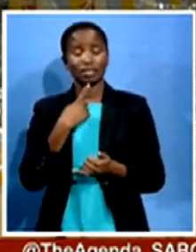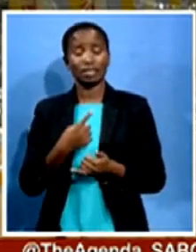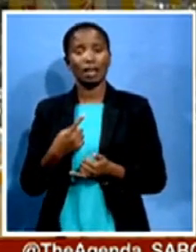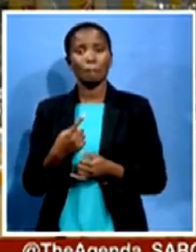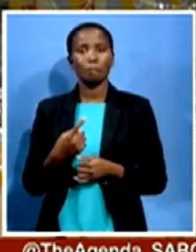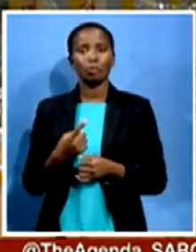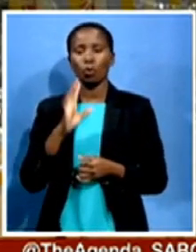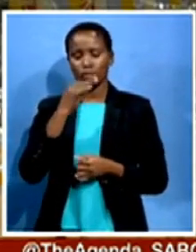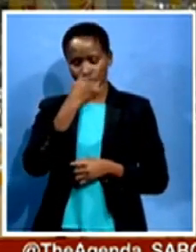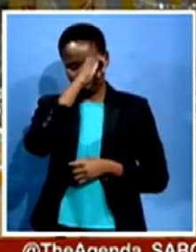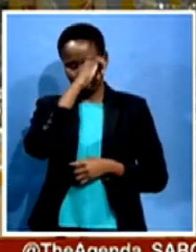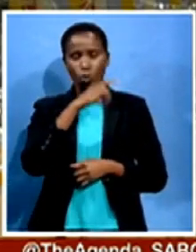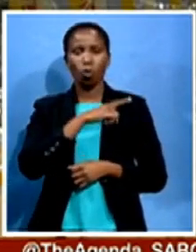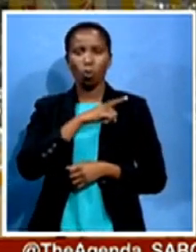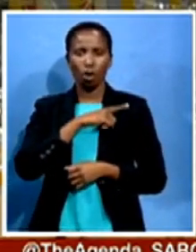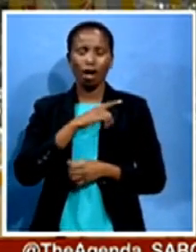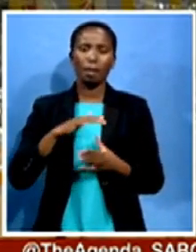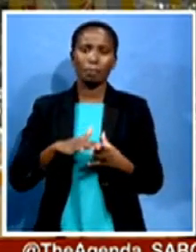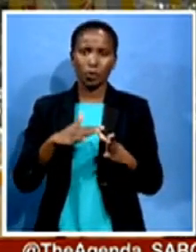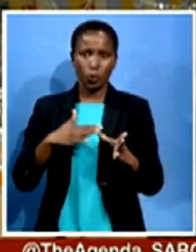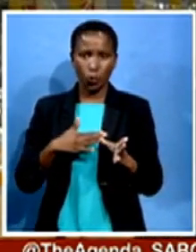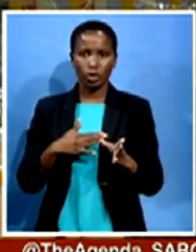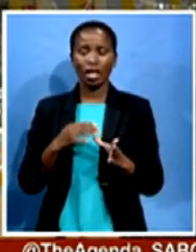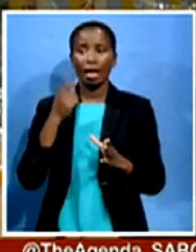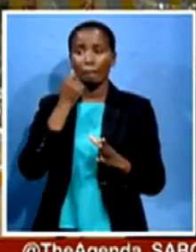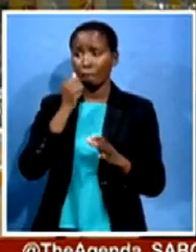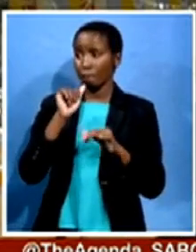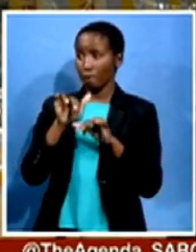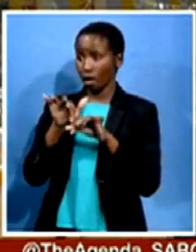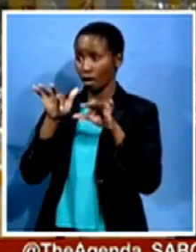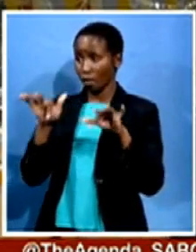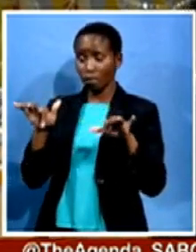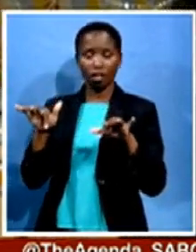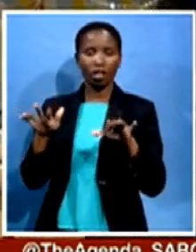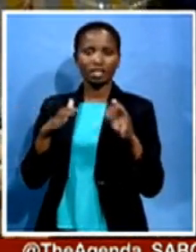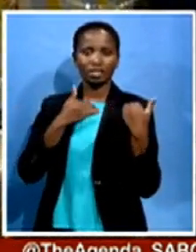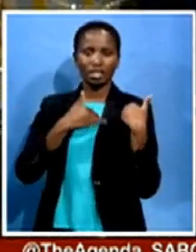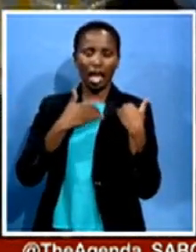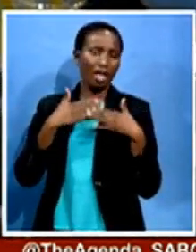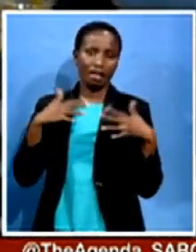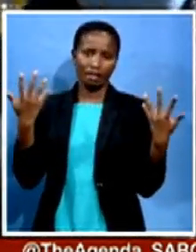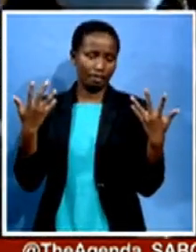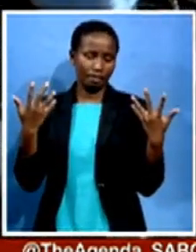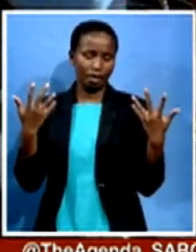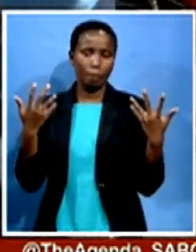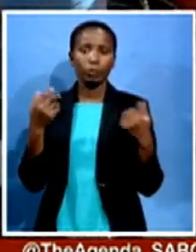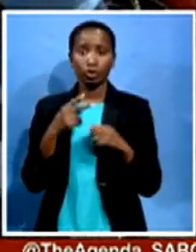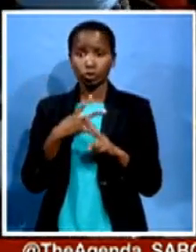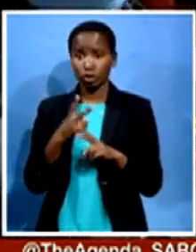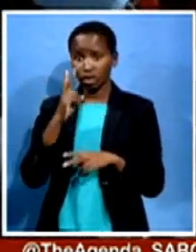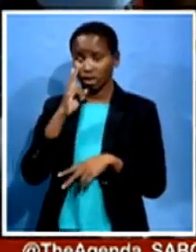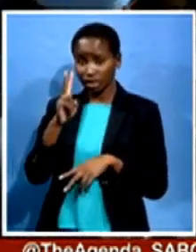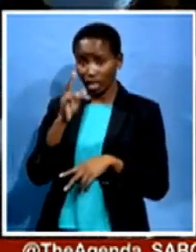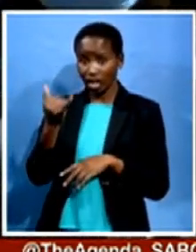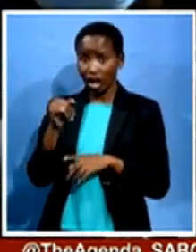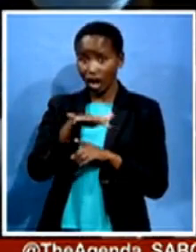of these men is going to be compromised, especially looking at the situation that is happening outside court, Desiree. You can